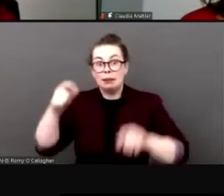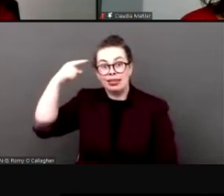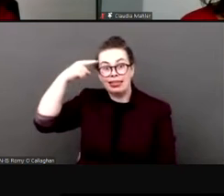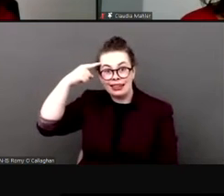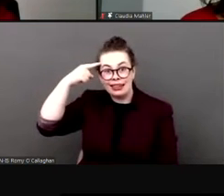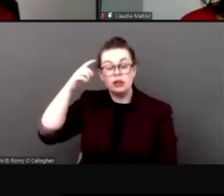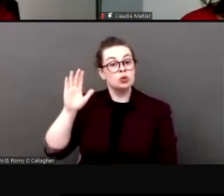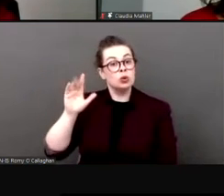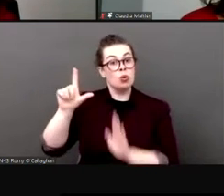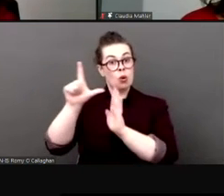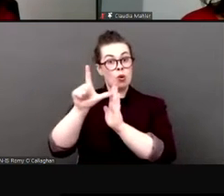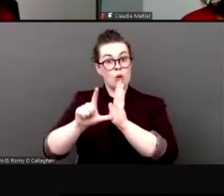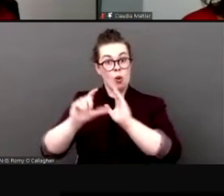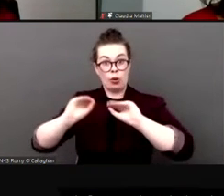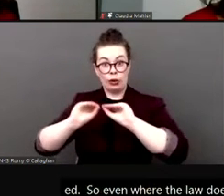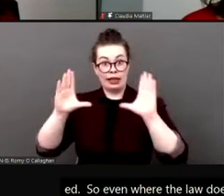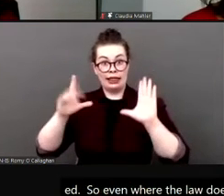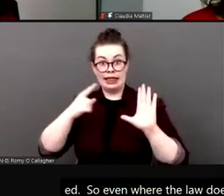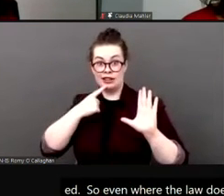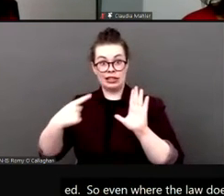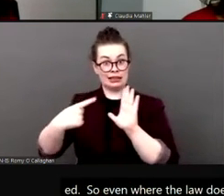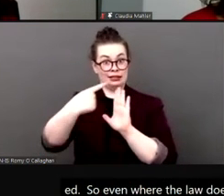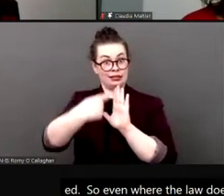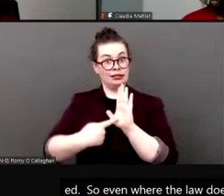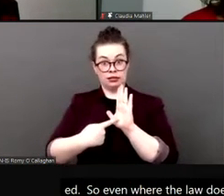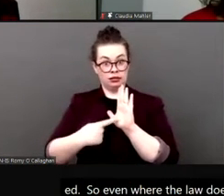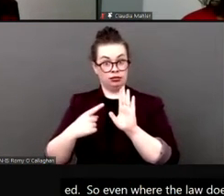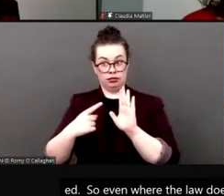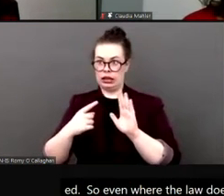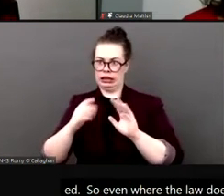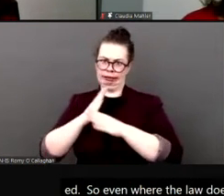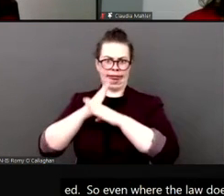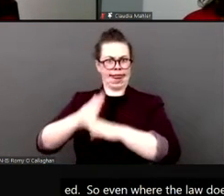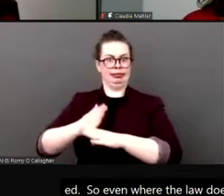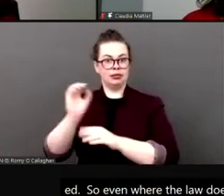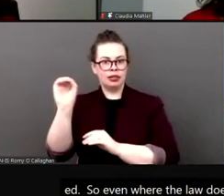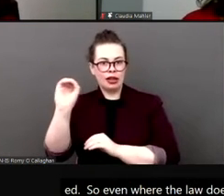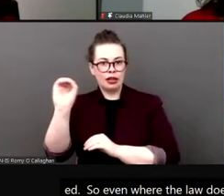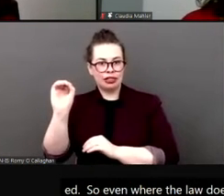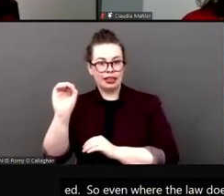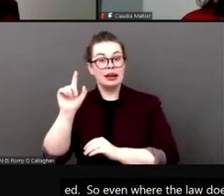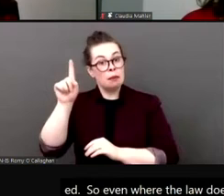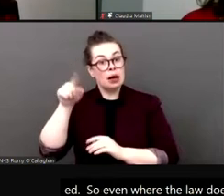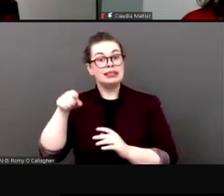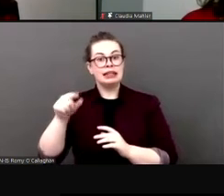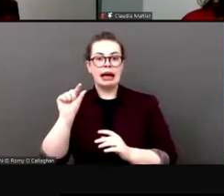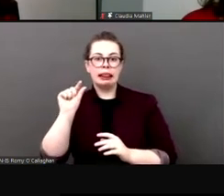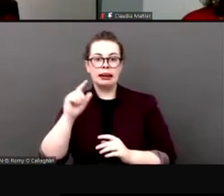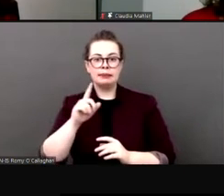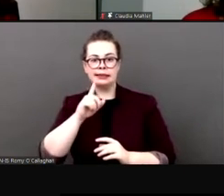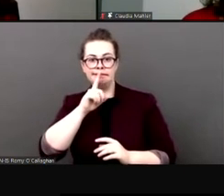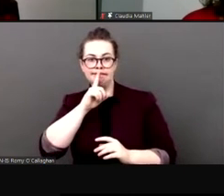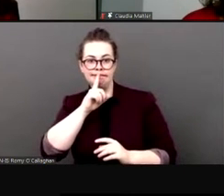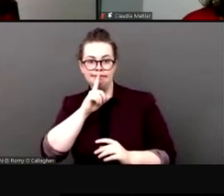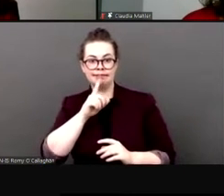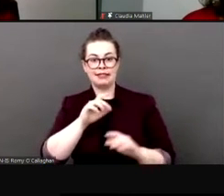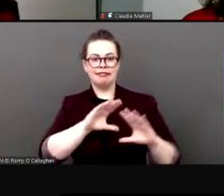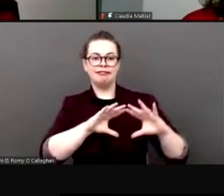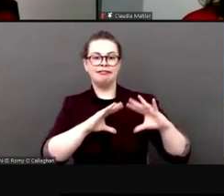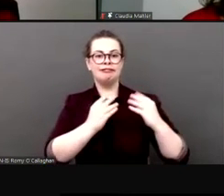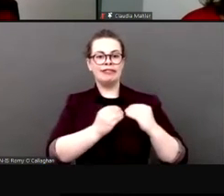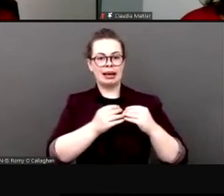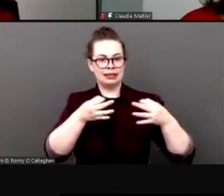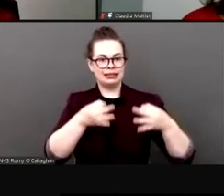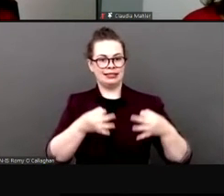capacity, third parties, maybe family members, informally assume that they have that power and that right